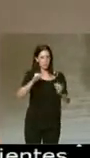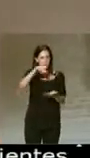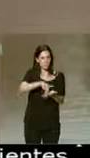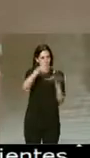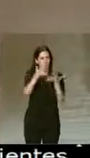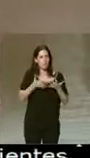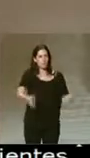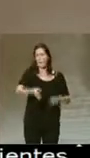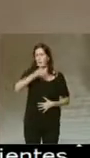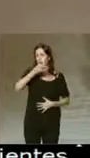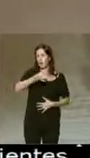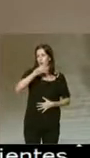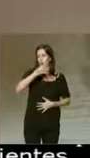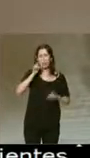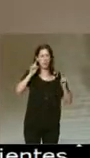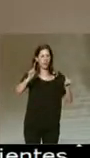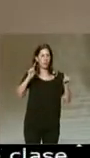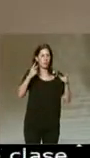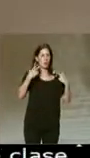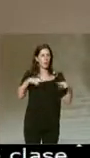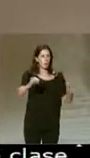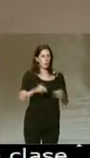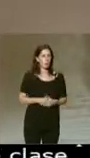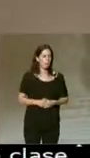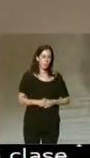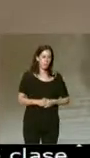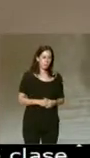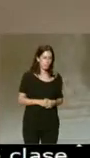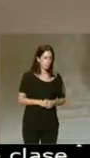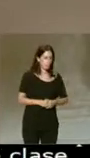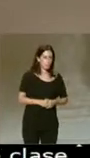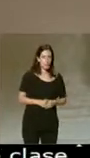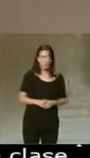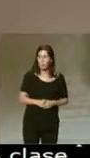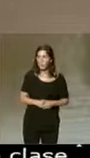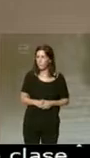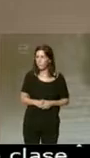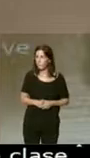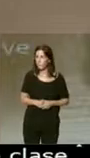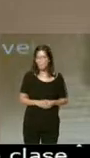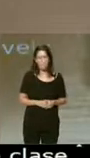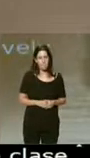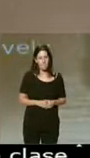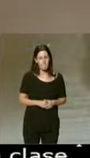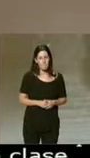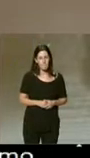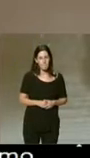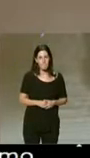classic approach of a master class should progressively be left aside.